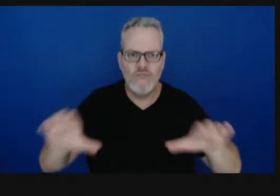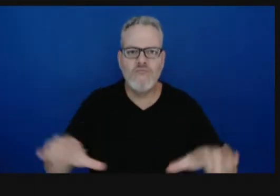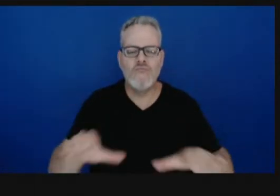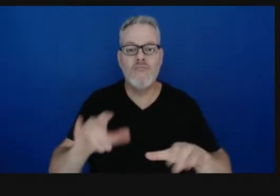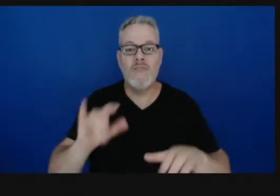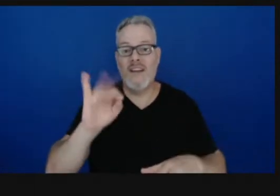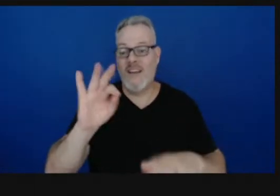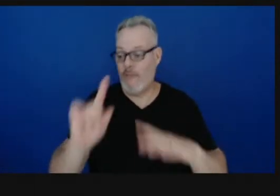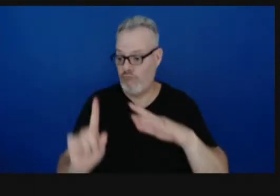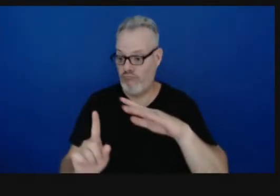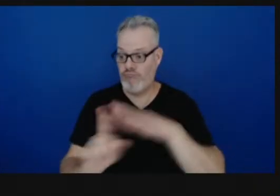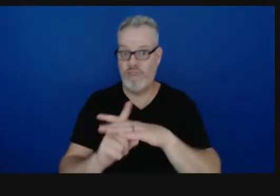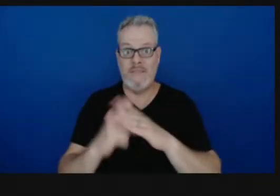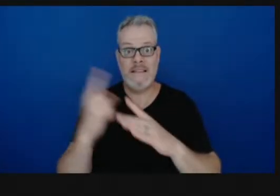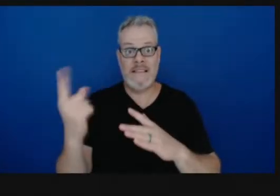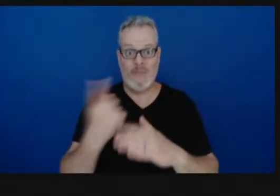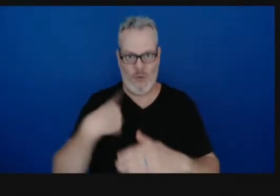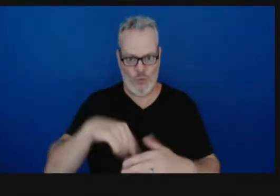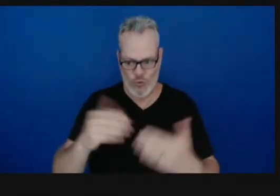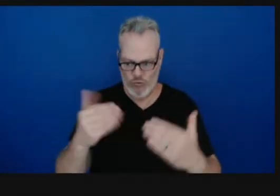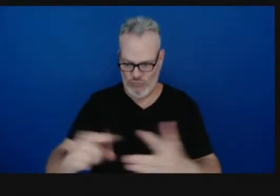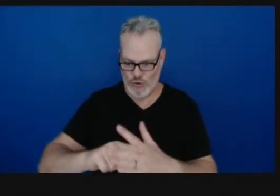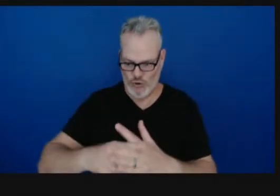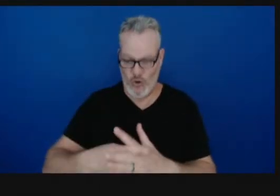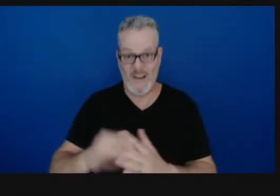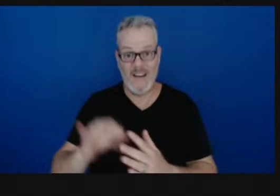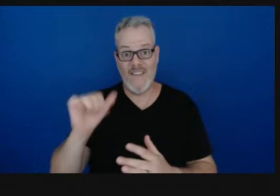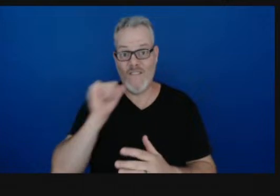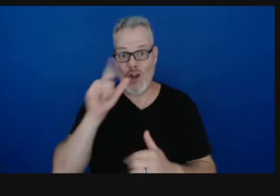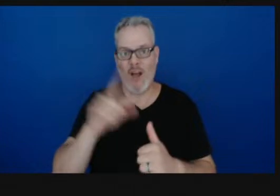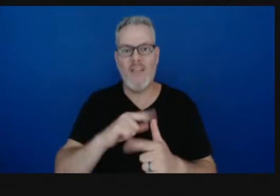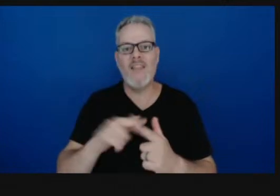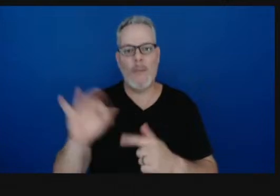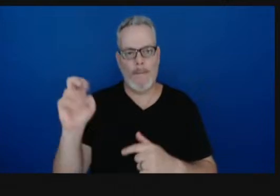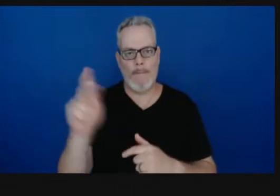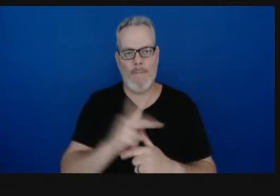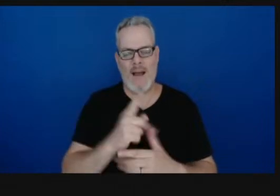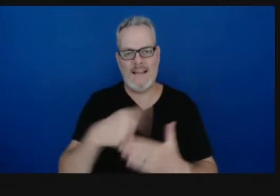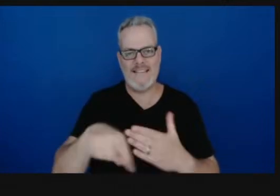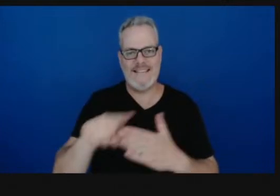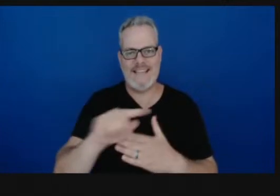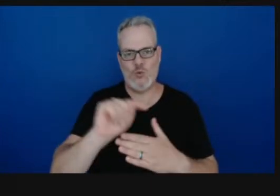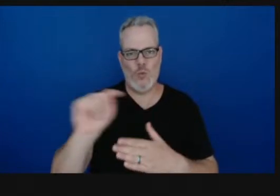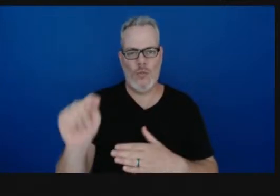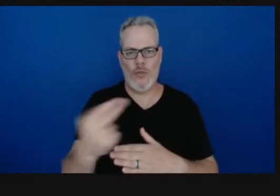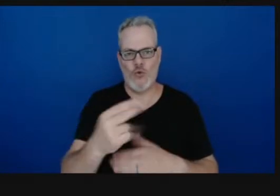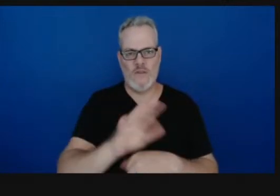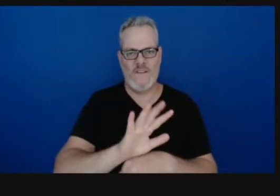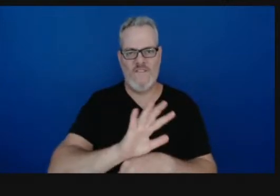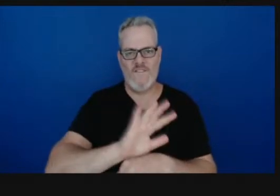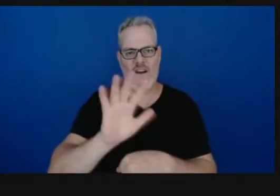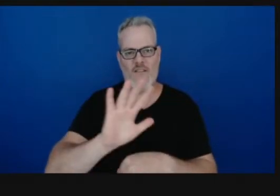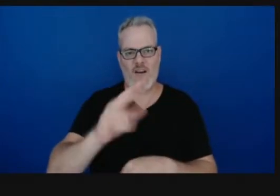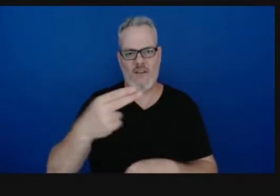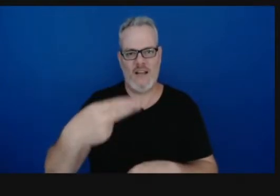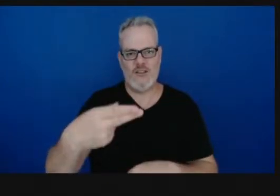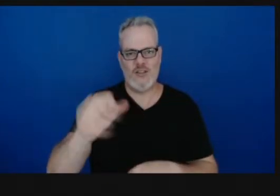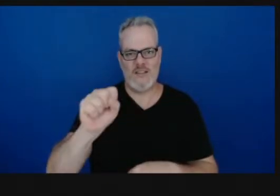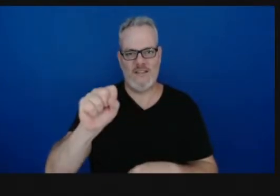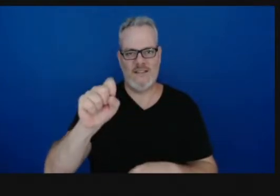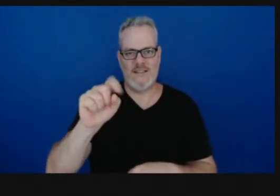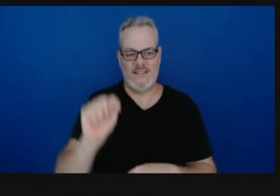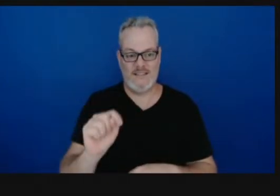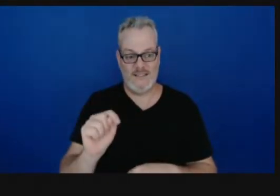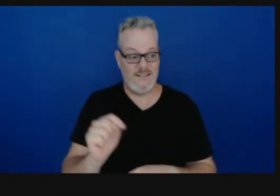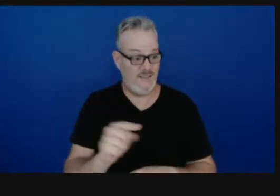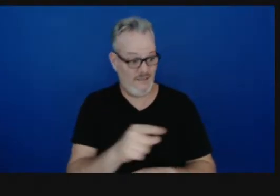will jump in. But otherwise, we'll be back at our regular time next week, Thursday, 5 p.m. Hawaiian time. And anything else